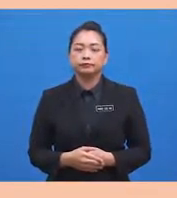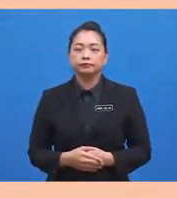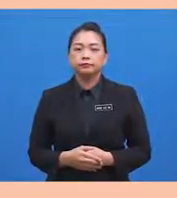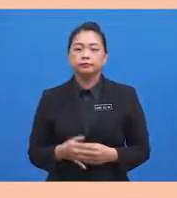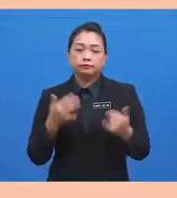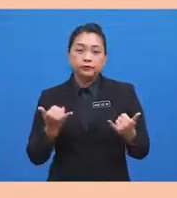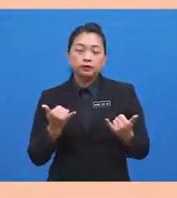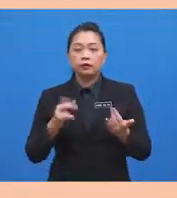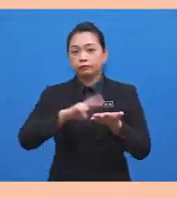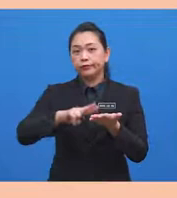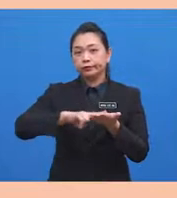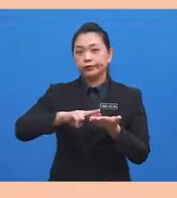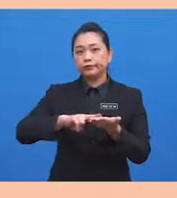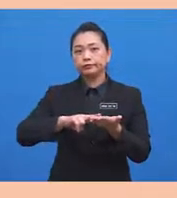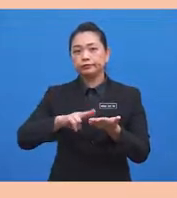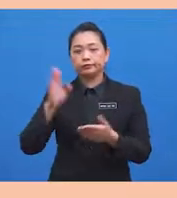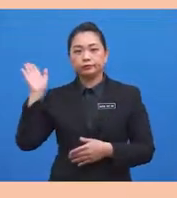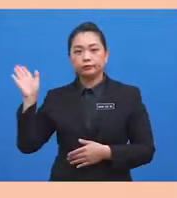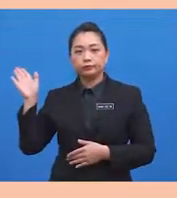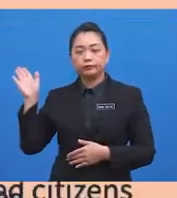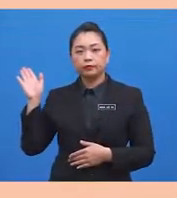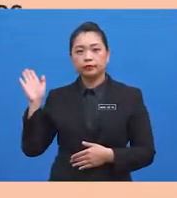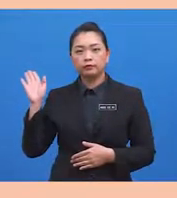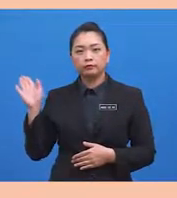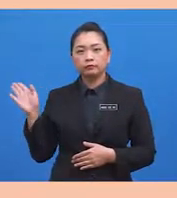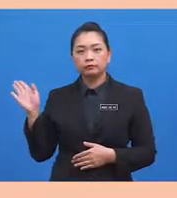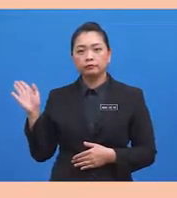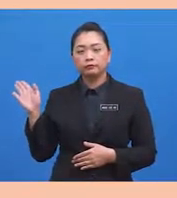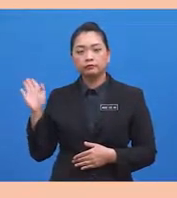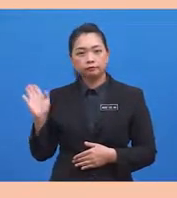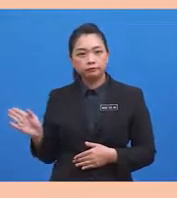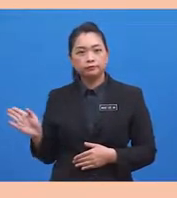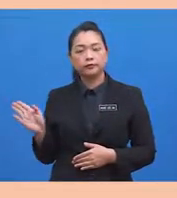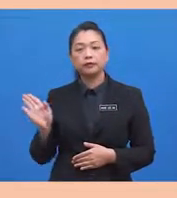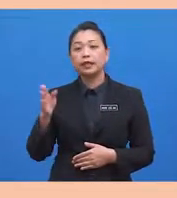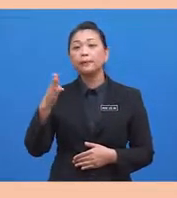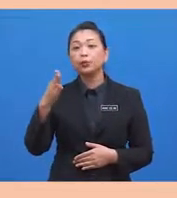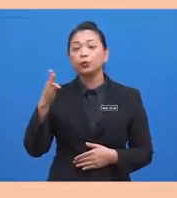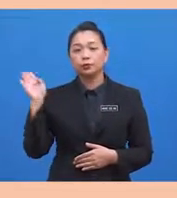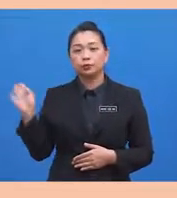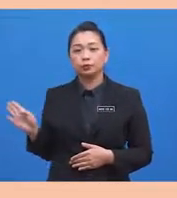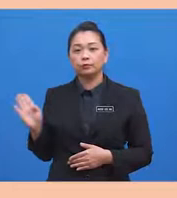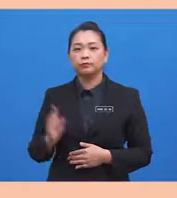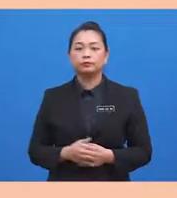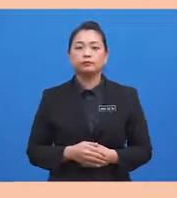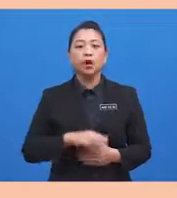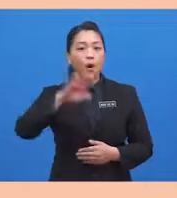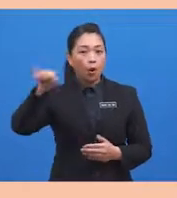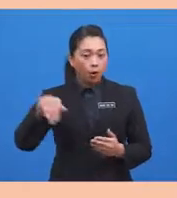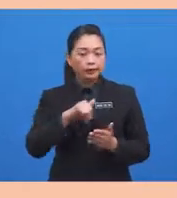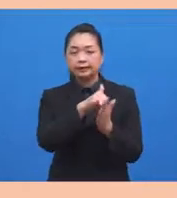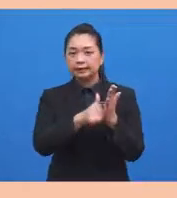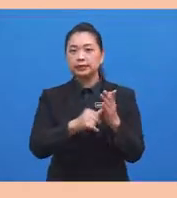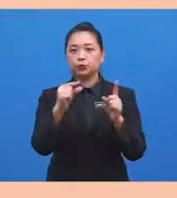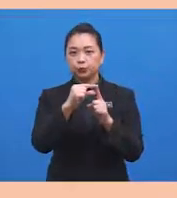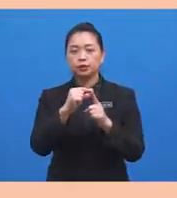me just read 4 of them. Newcomers, settlers, non-natives, foreigners. And all these words fit